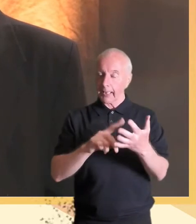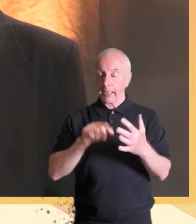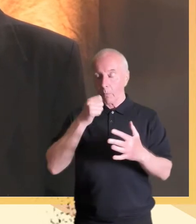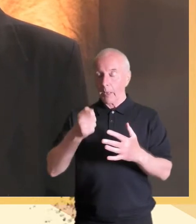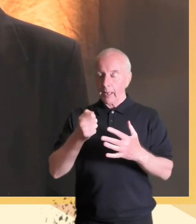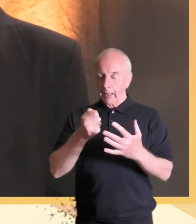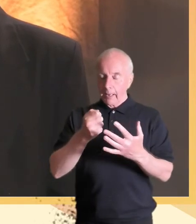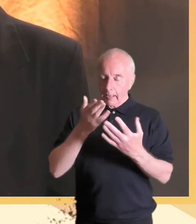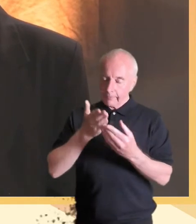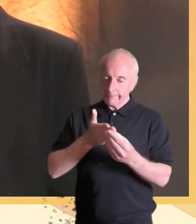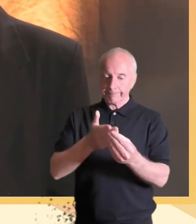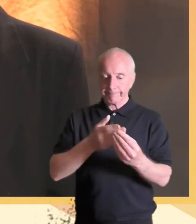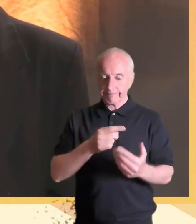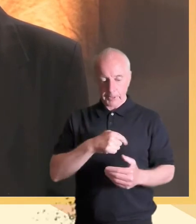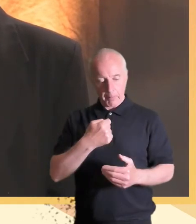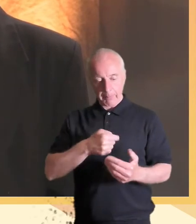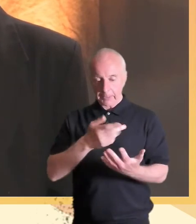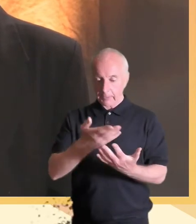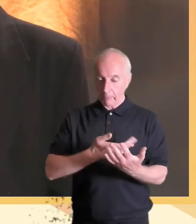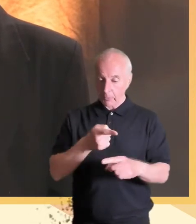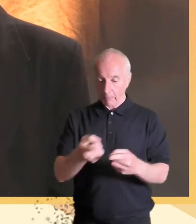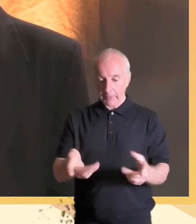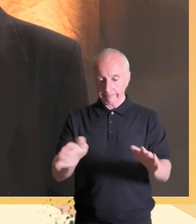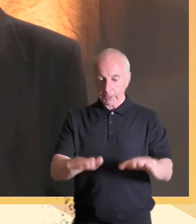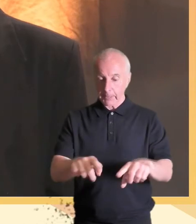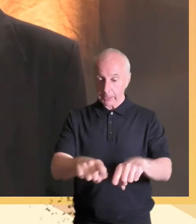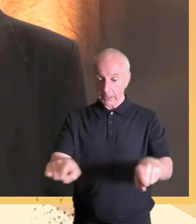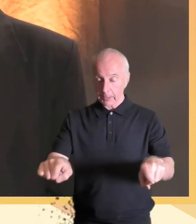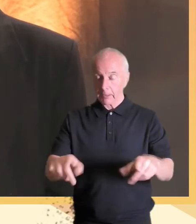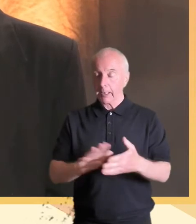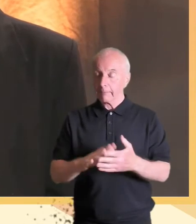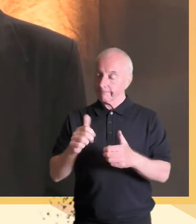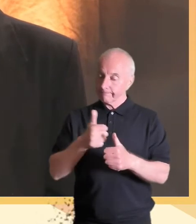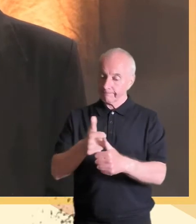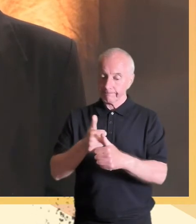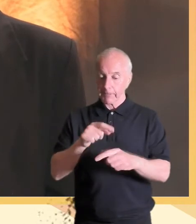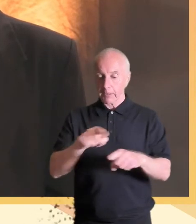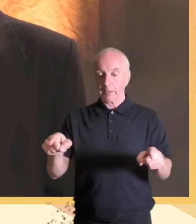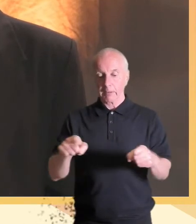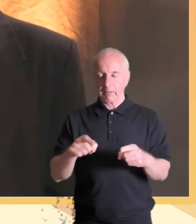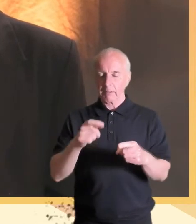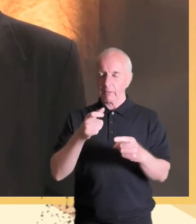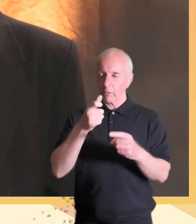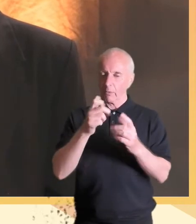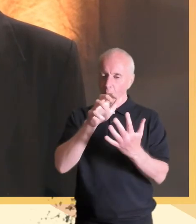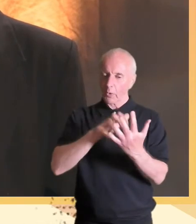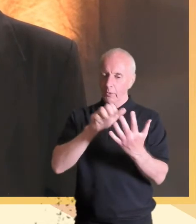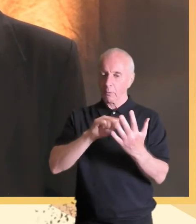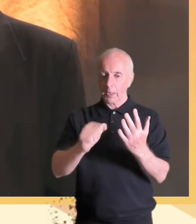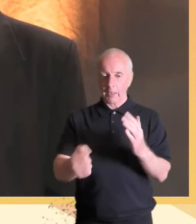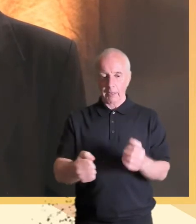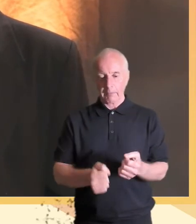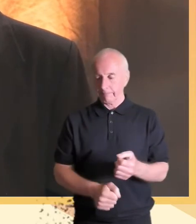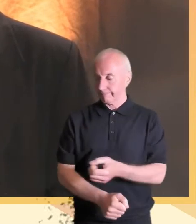being commissioned and for all of us to express our support for those. And the words are going to be on the screen for that.